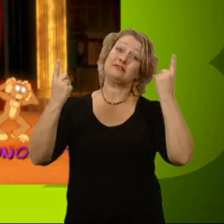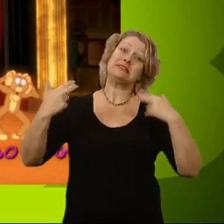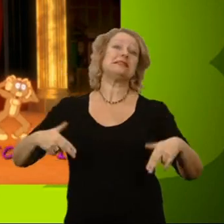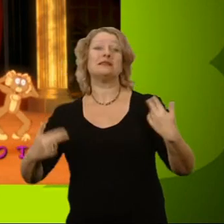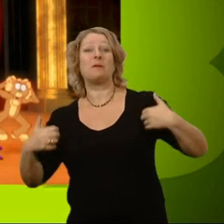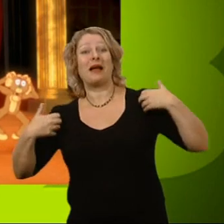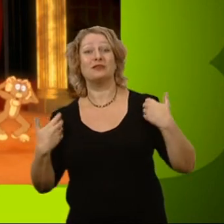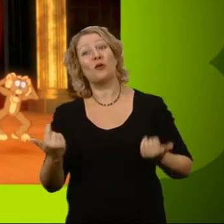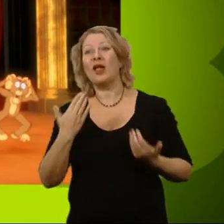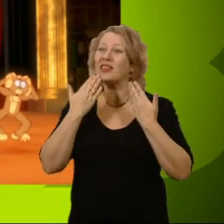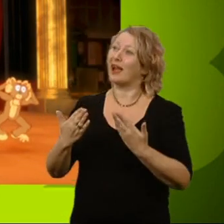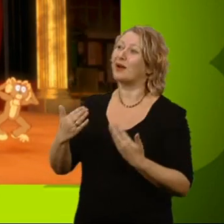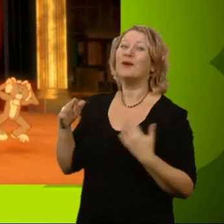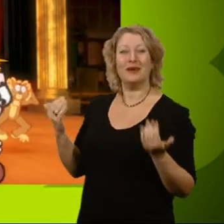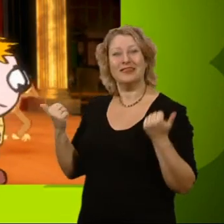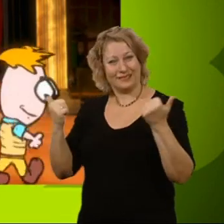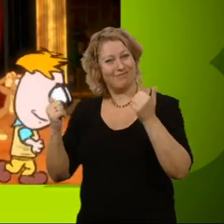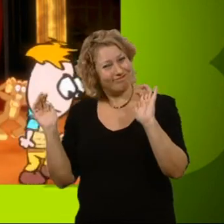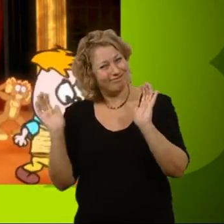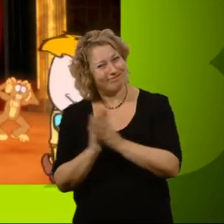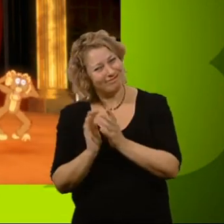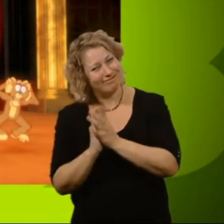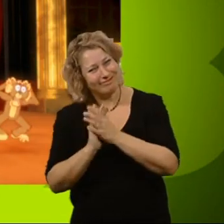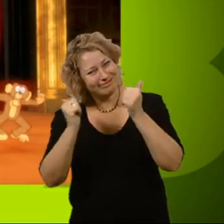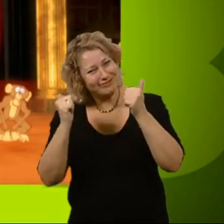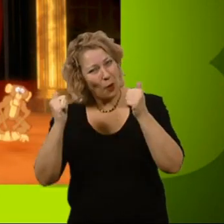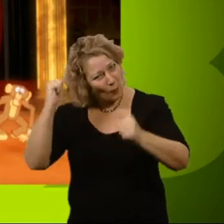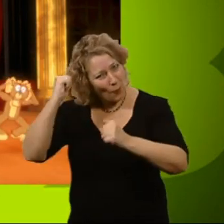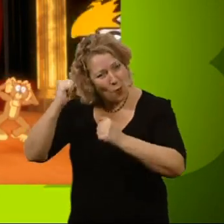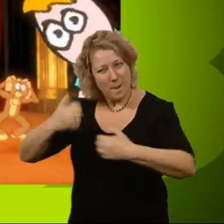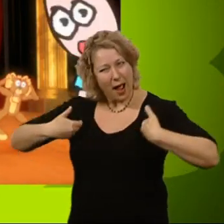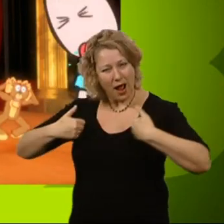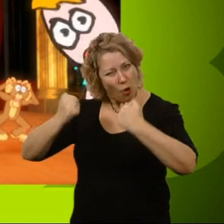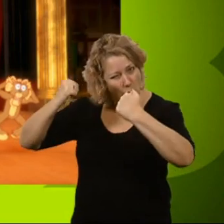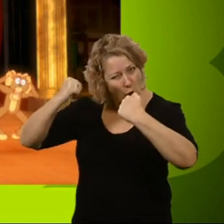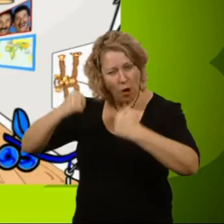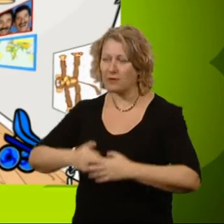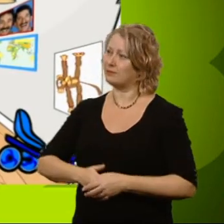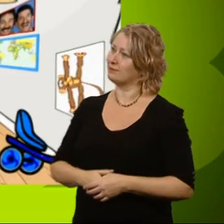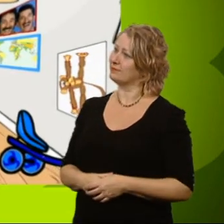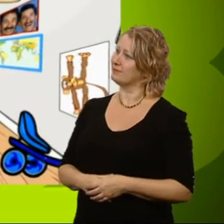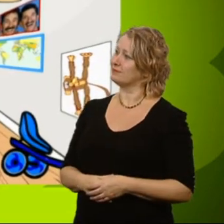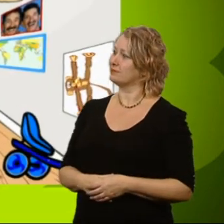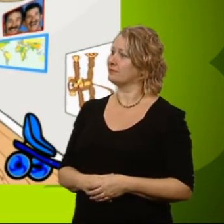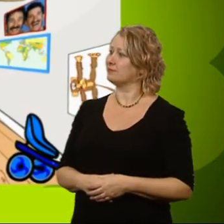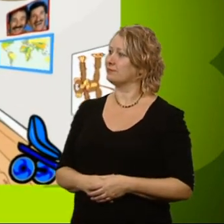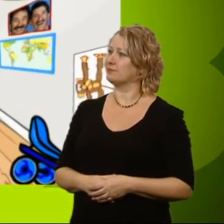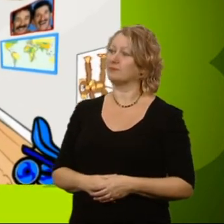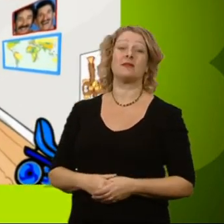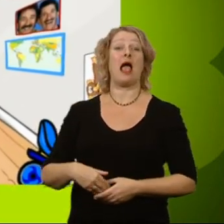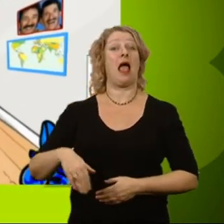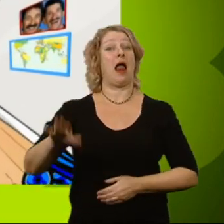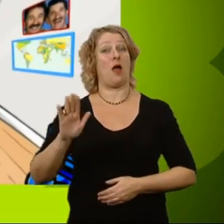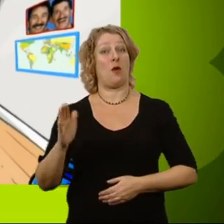guys. Woo! Yeah! Woo! Monkeys! Hello, and welcome to